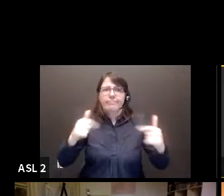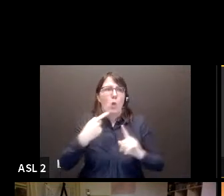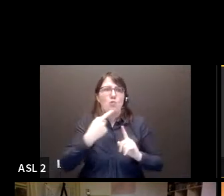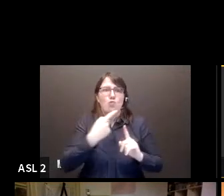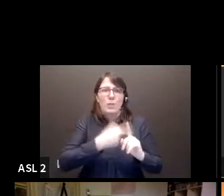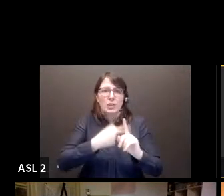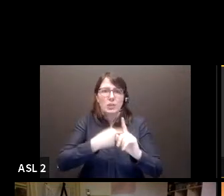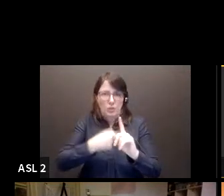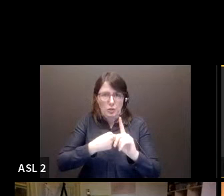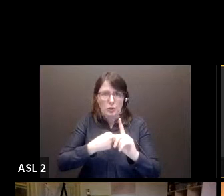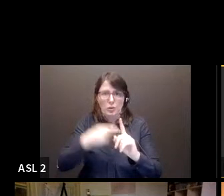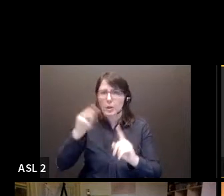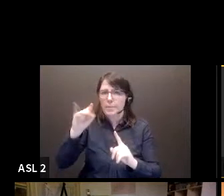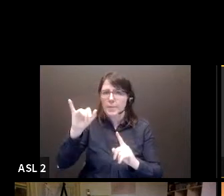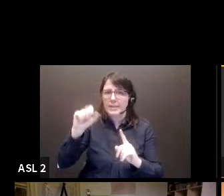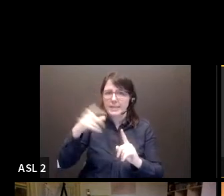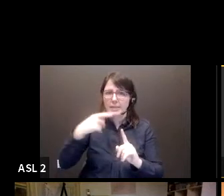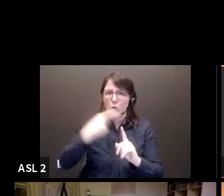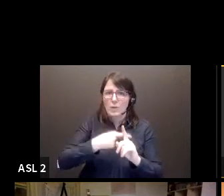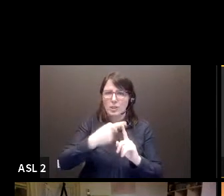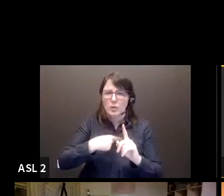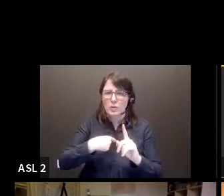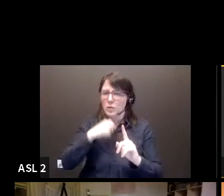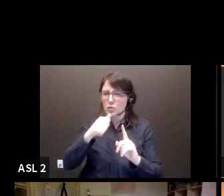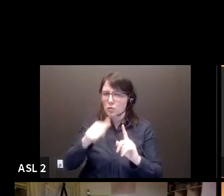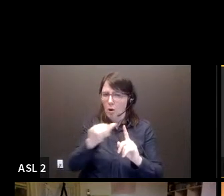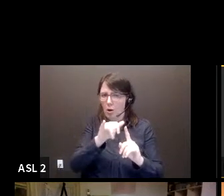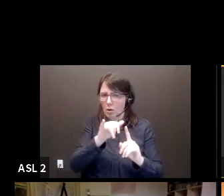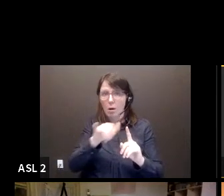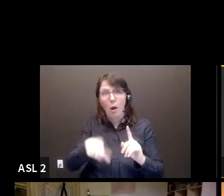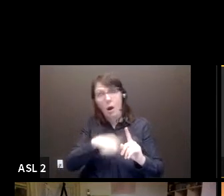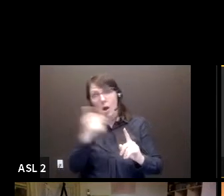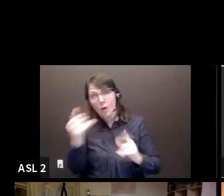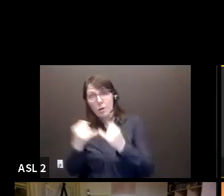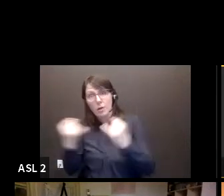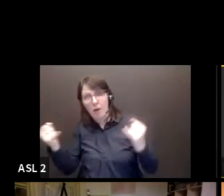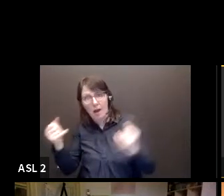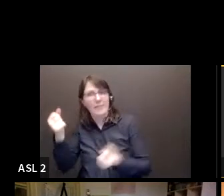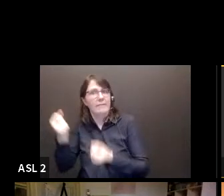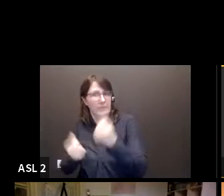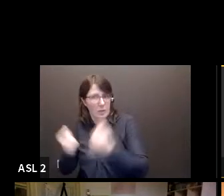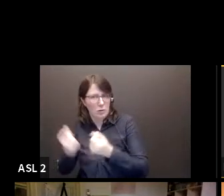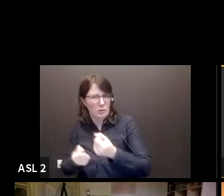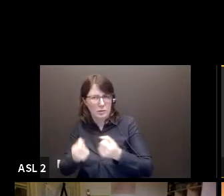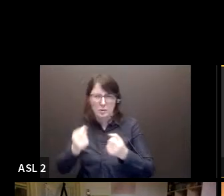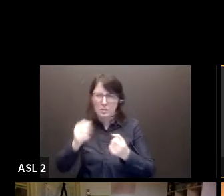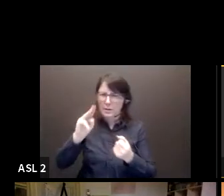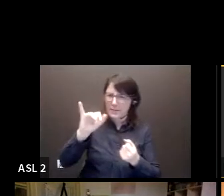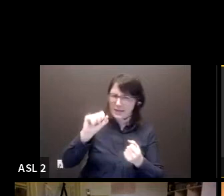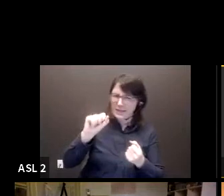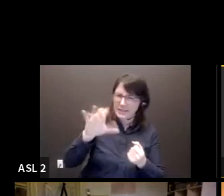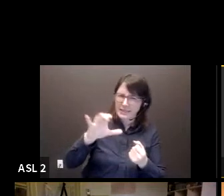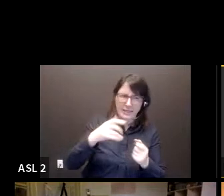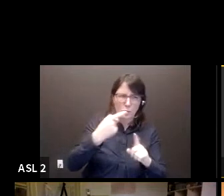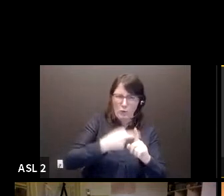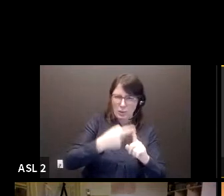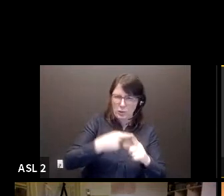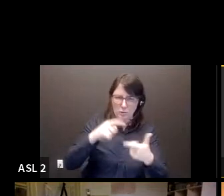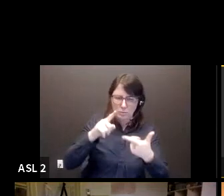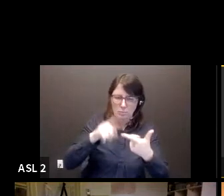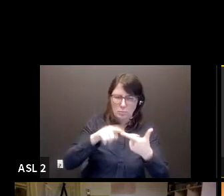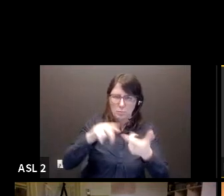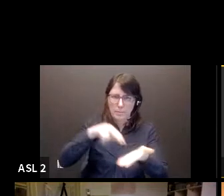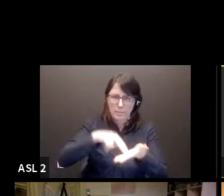differs from equipment and vehicles so we'd also like to know what this includes and then there's about a million